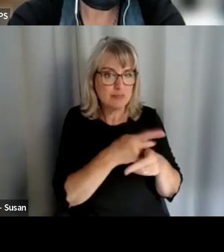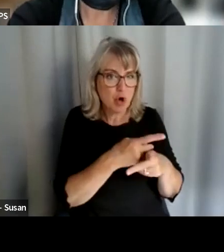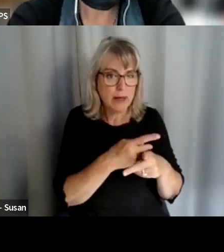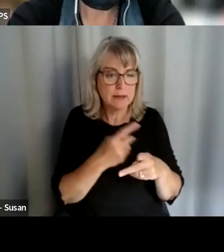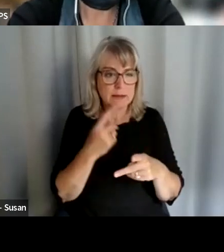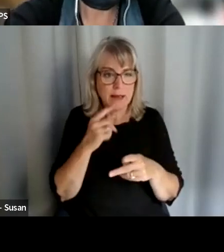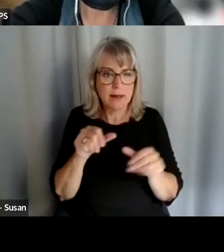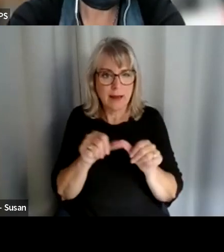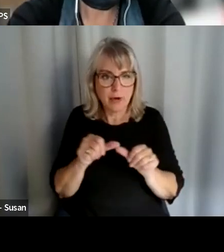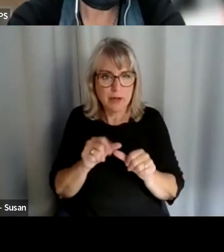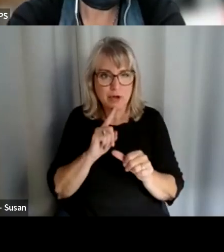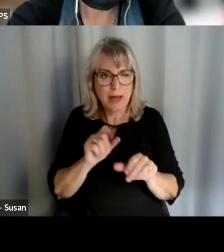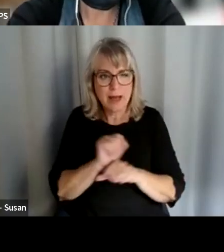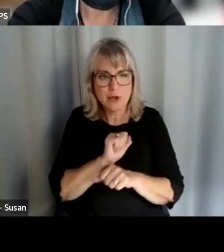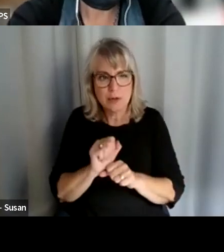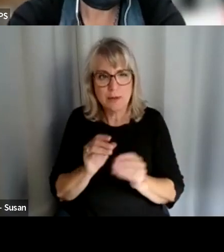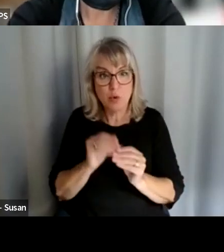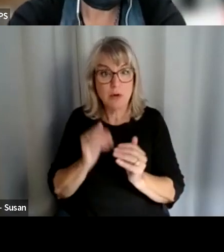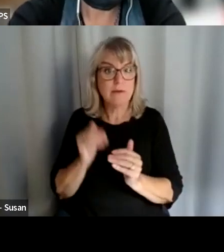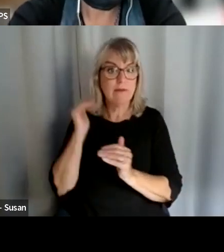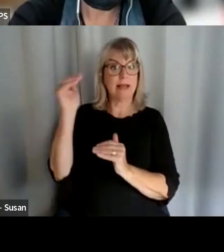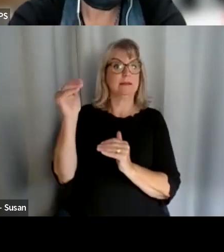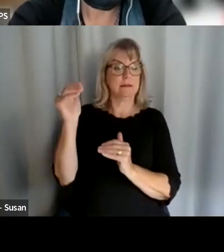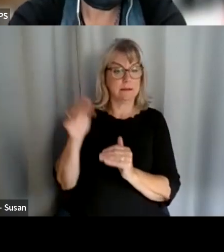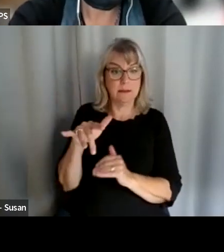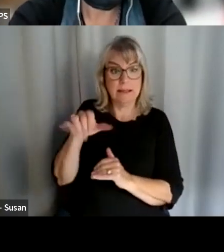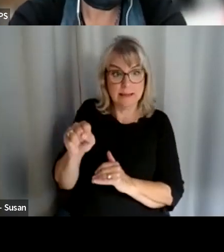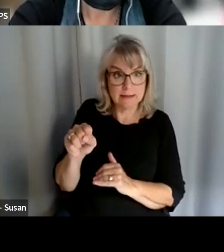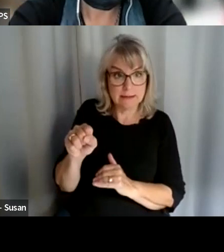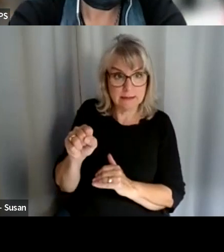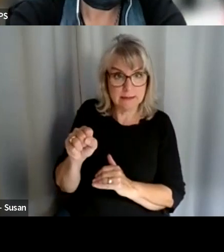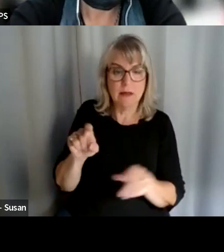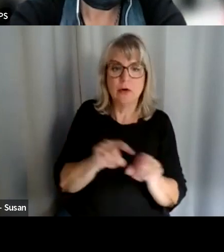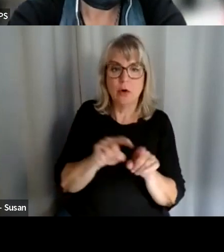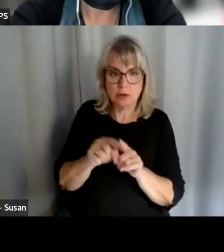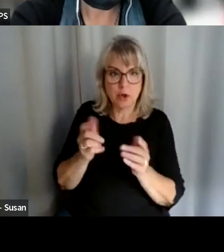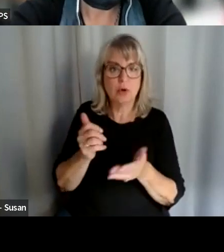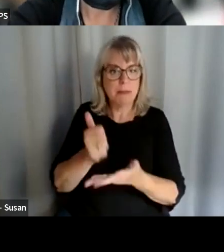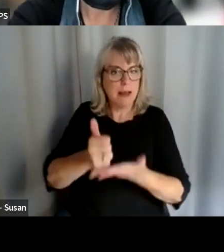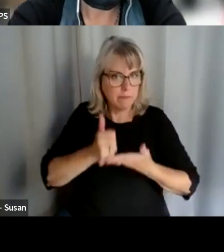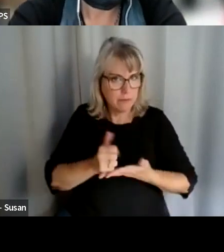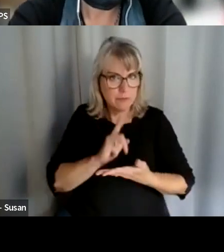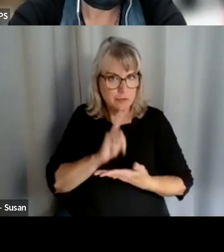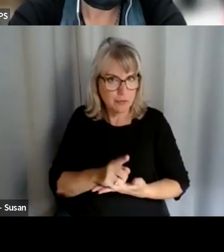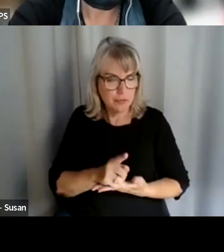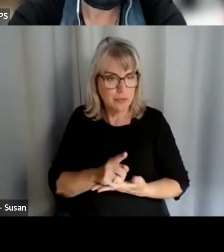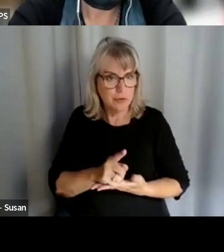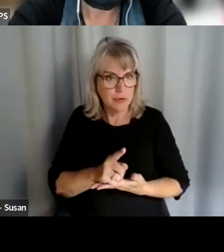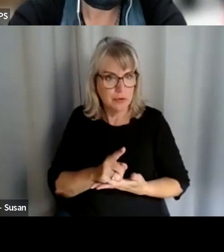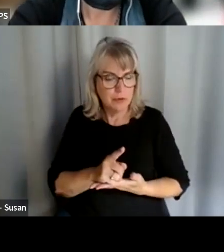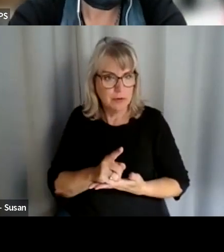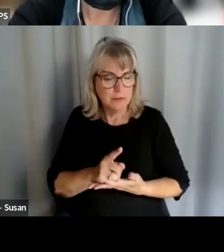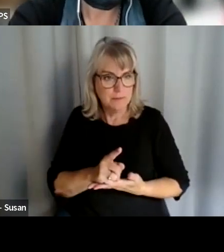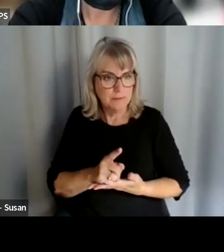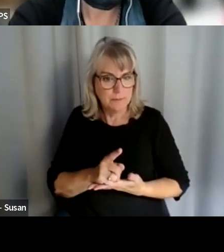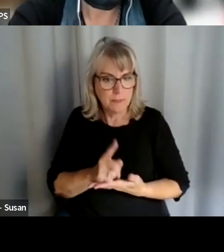these areas are actually in some ways more advanced, where yes, an AI tool can be very helpful and it could create that button that could